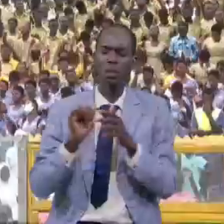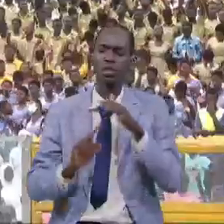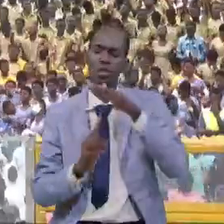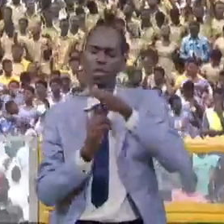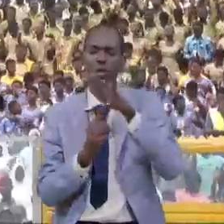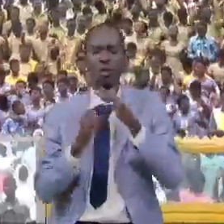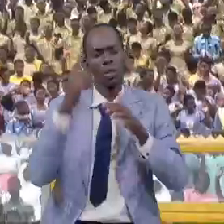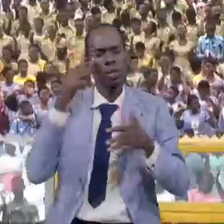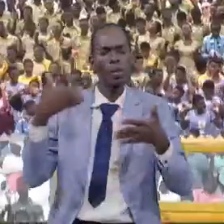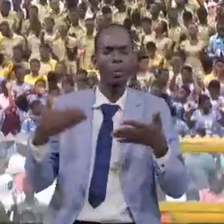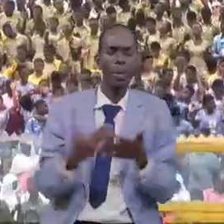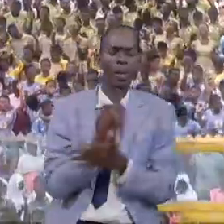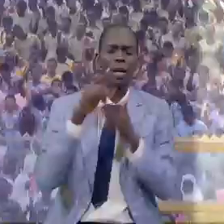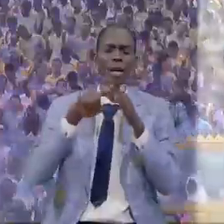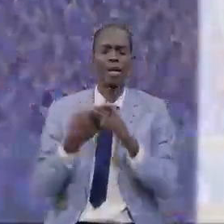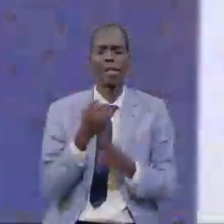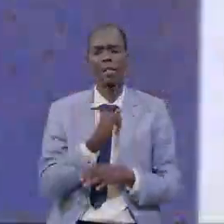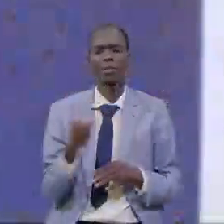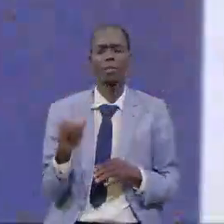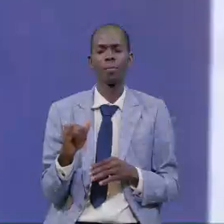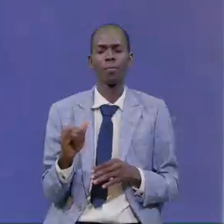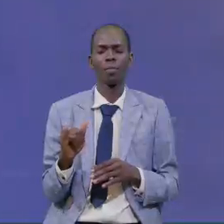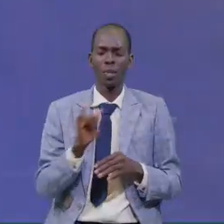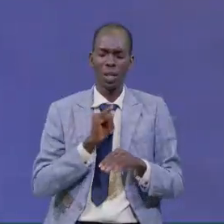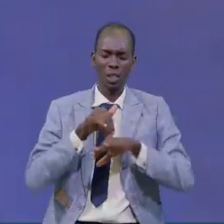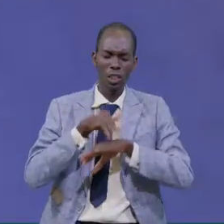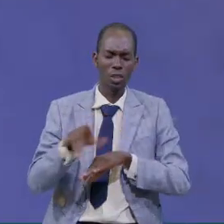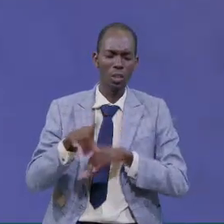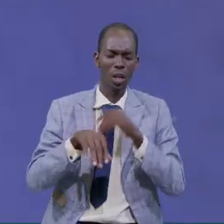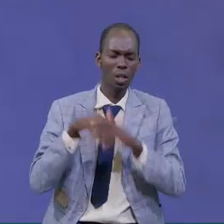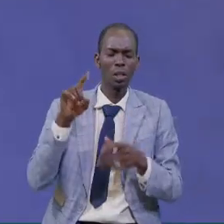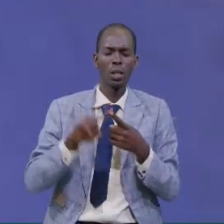beginning. I send you forth to your new level.